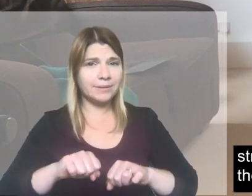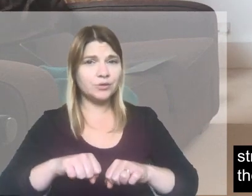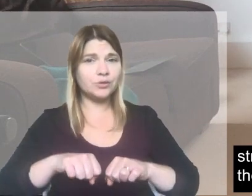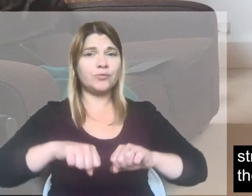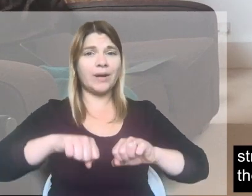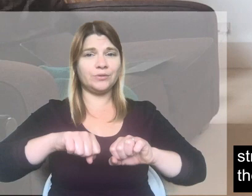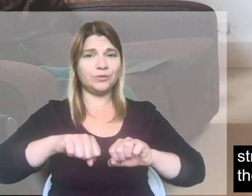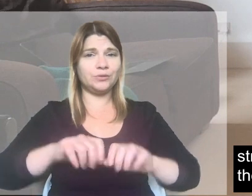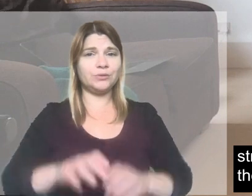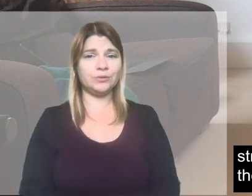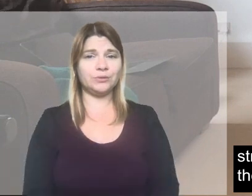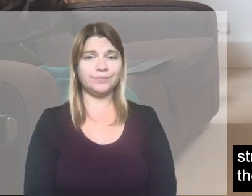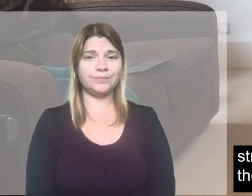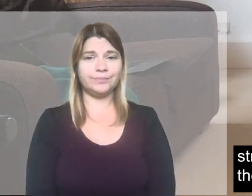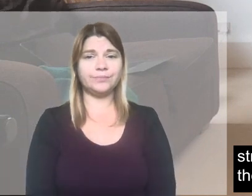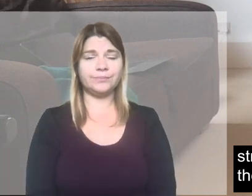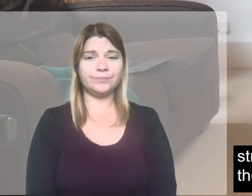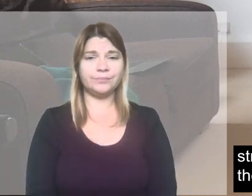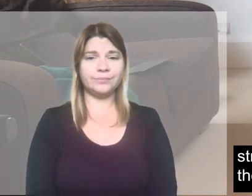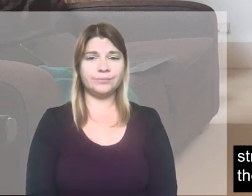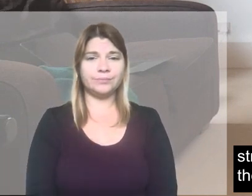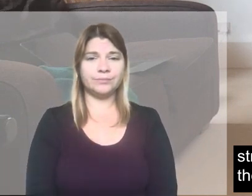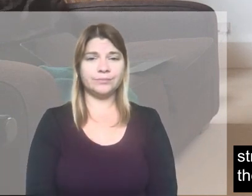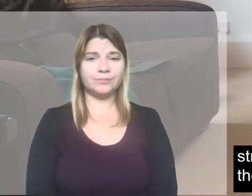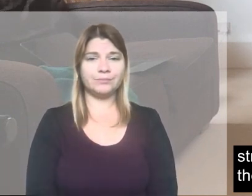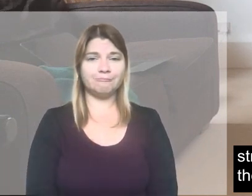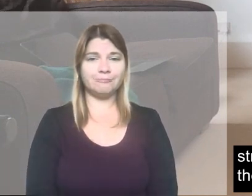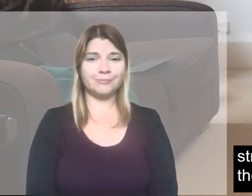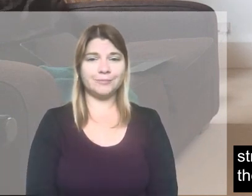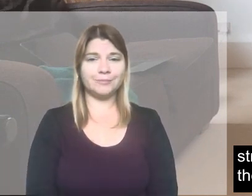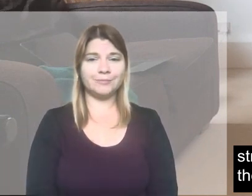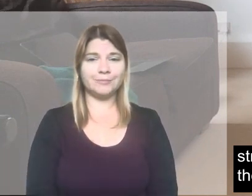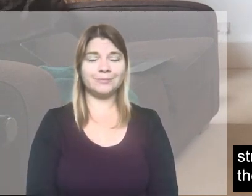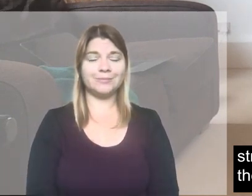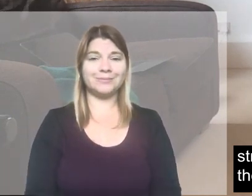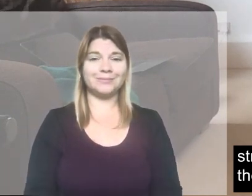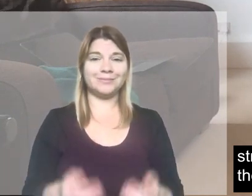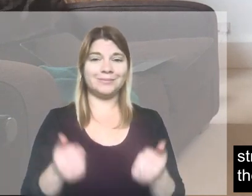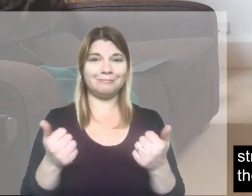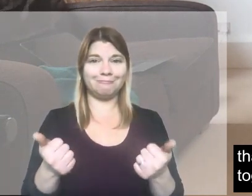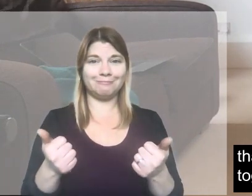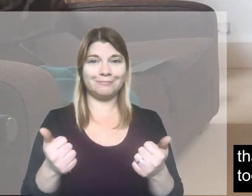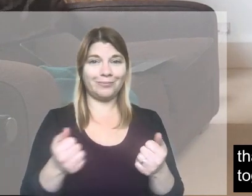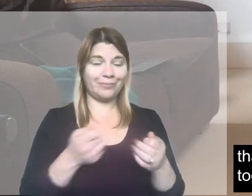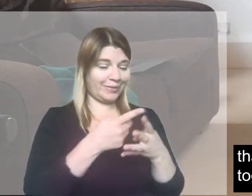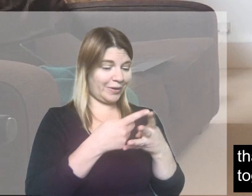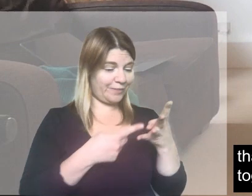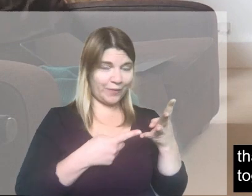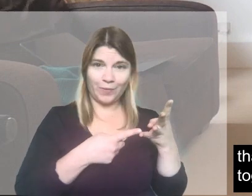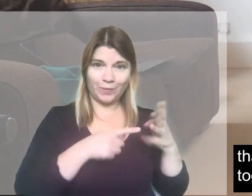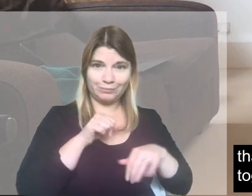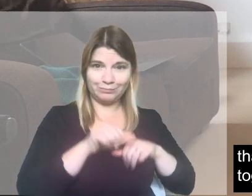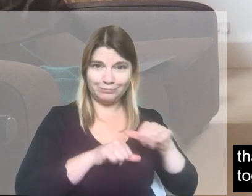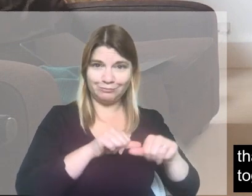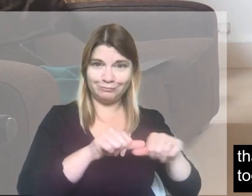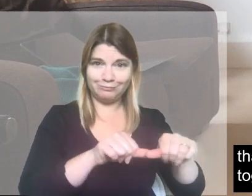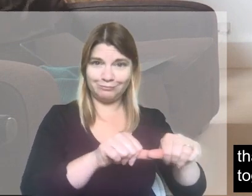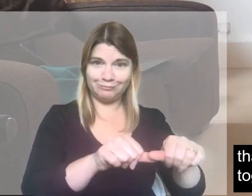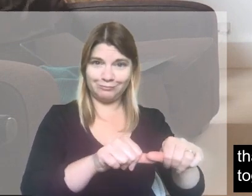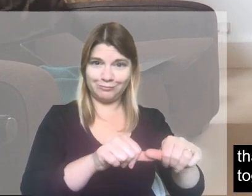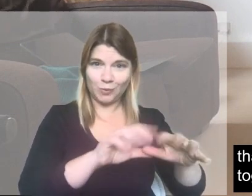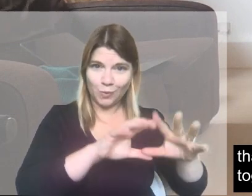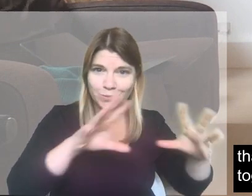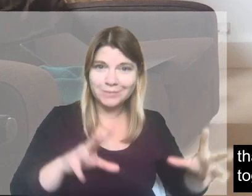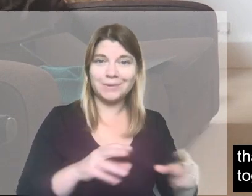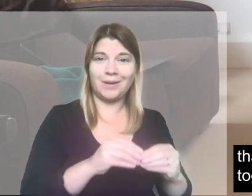stretching the legs here as I swing to the right side and to the left. Okay, so that's all four